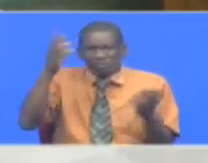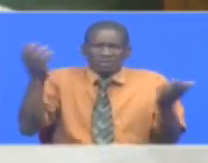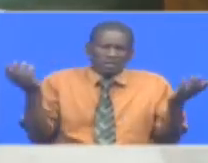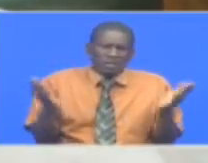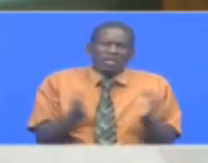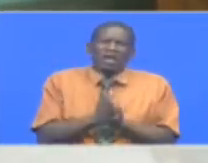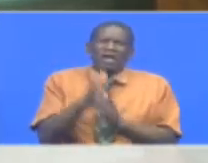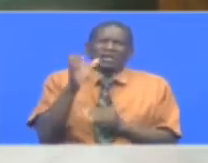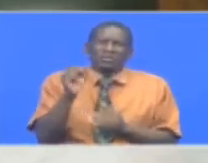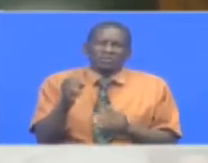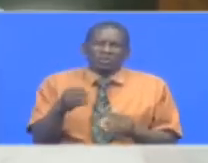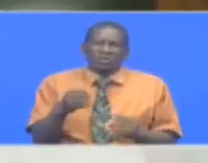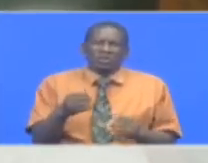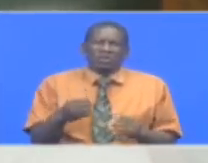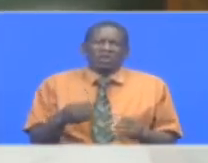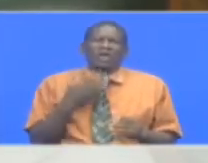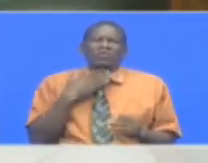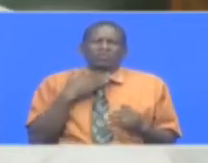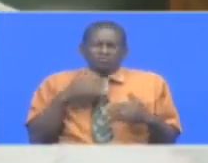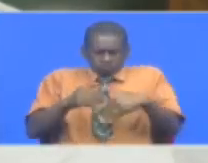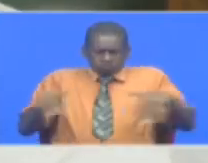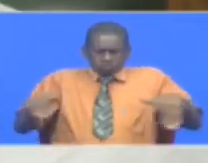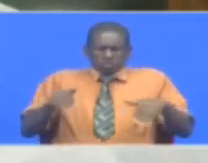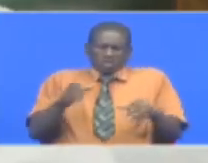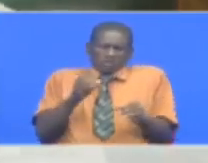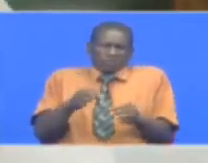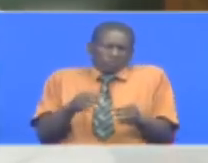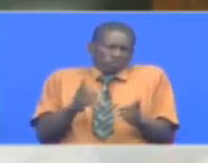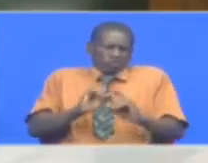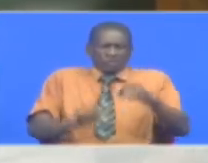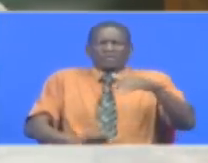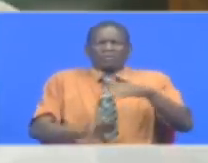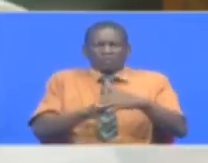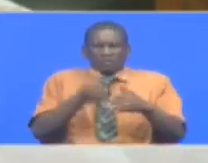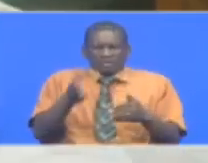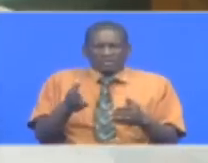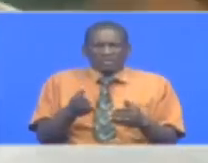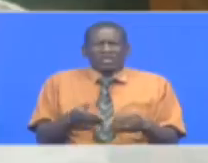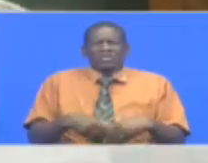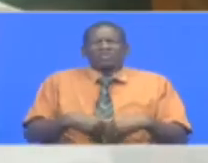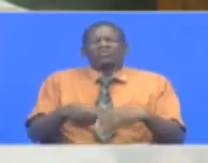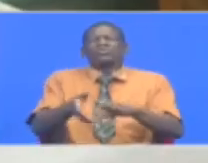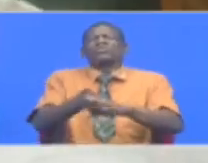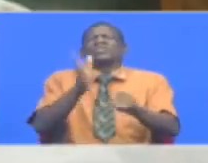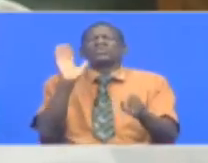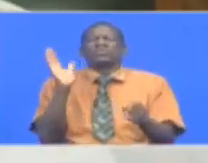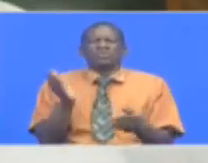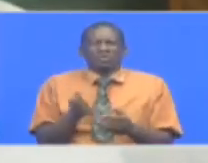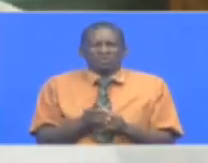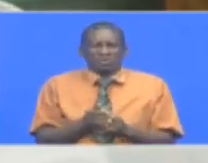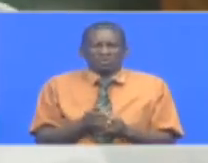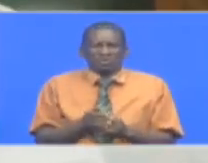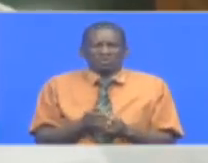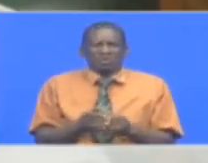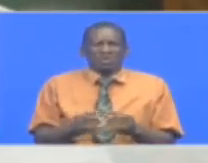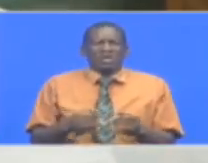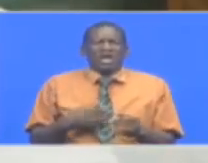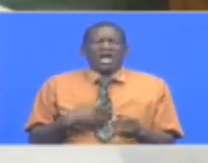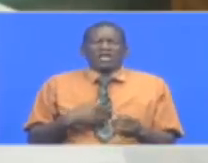therefore I wish to disassociate myself from them, and you tender your resignation. I wish this is what people would also